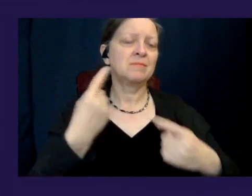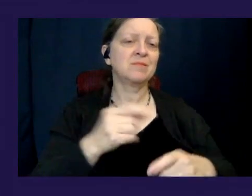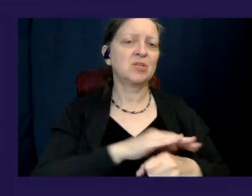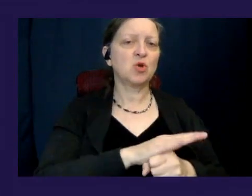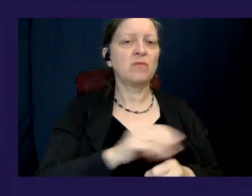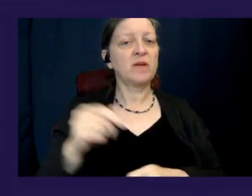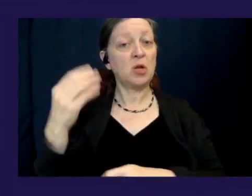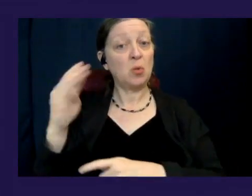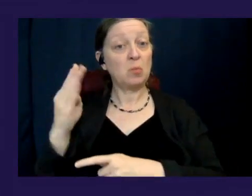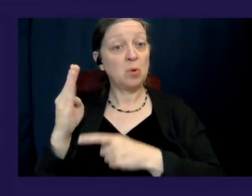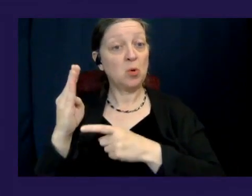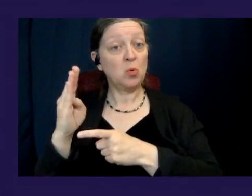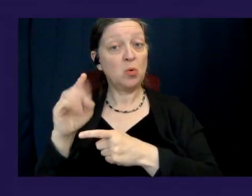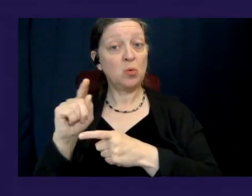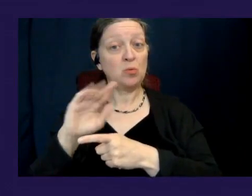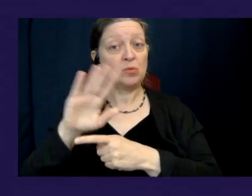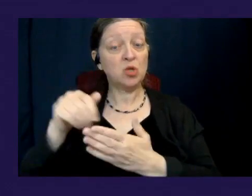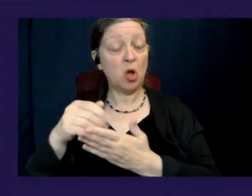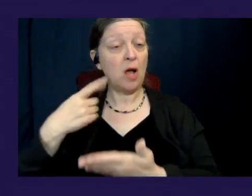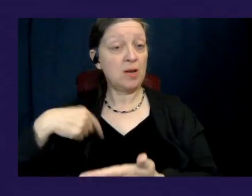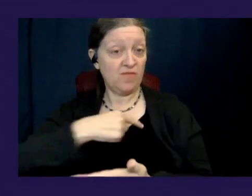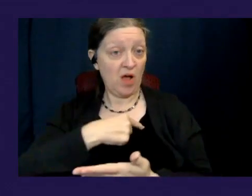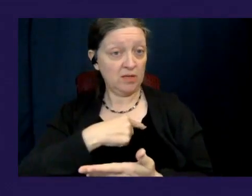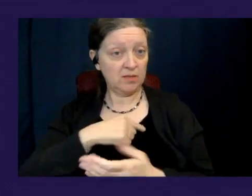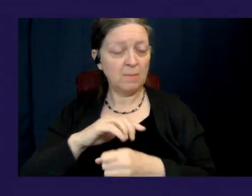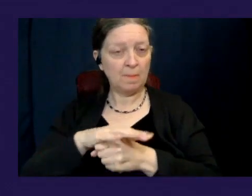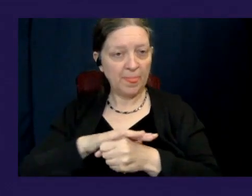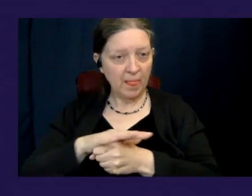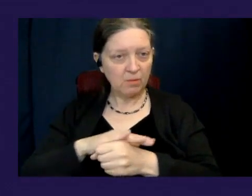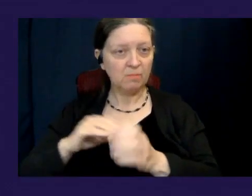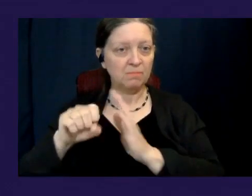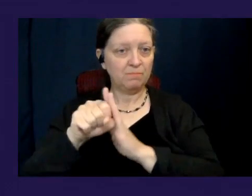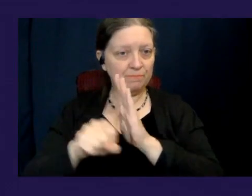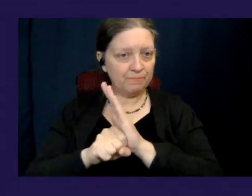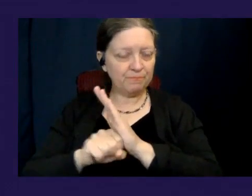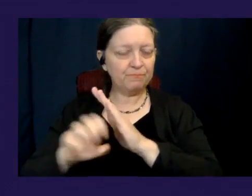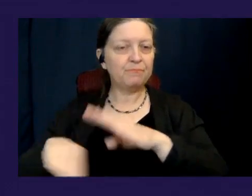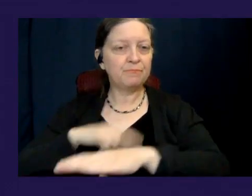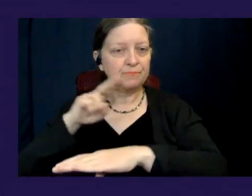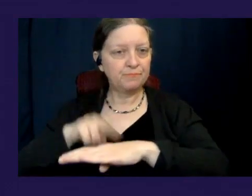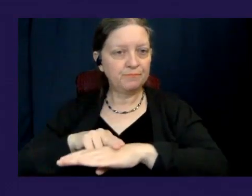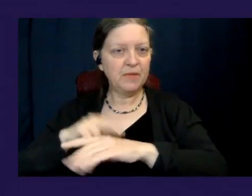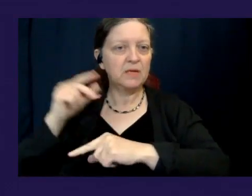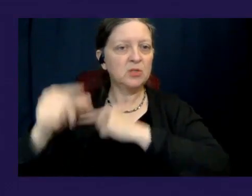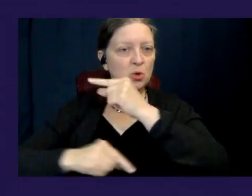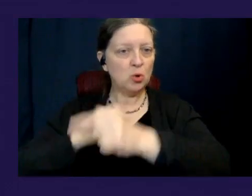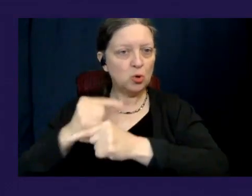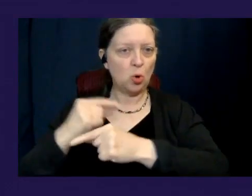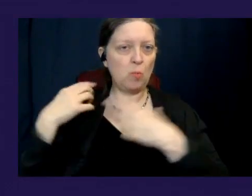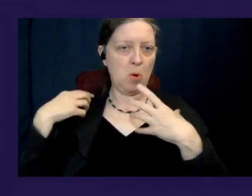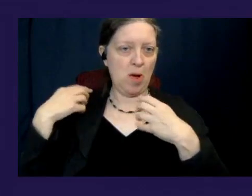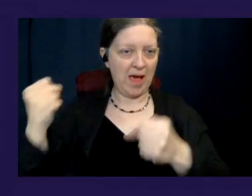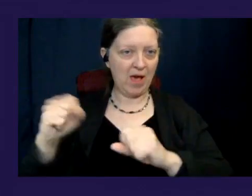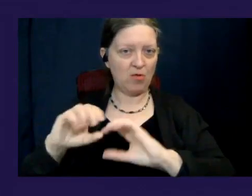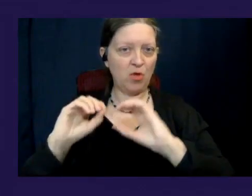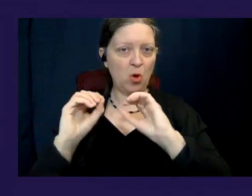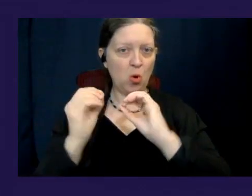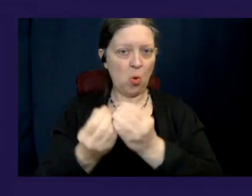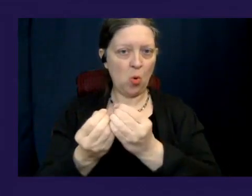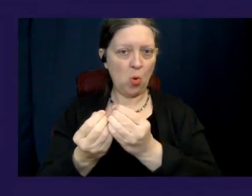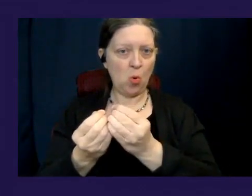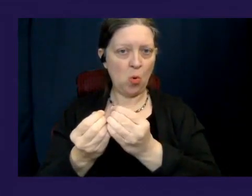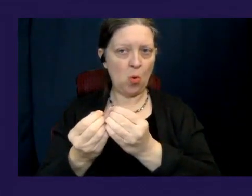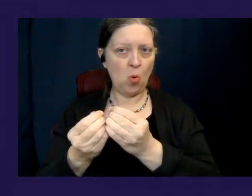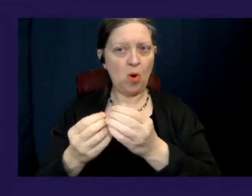some sense all of us, local, state, national, global health, official